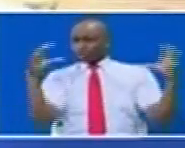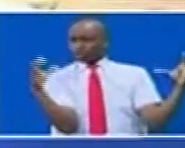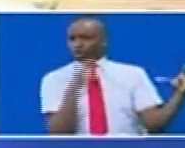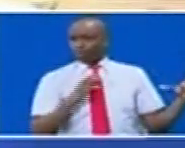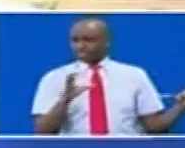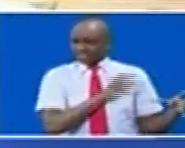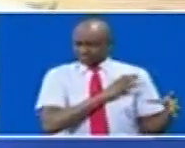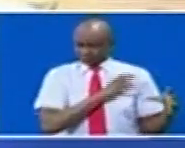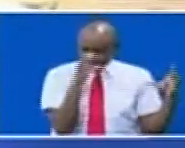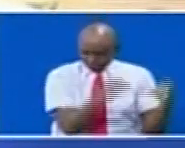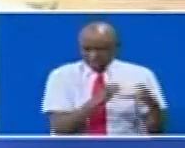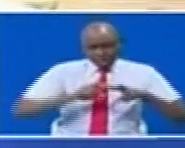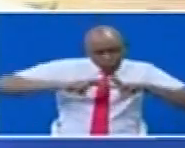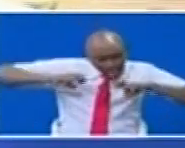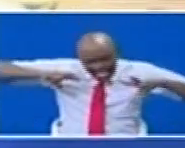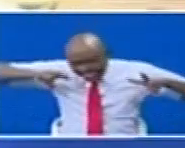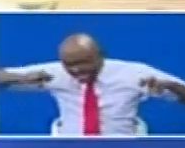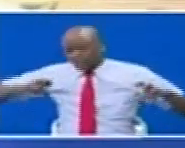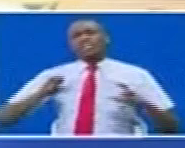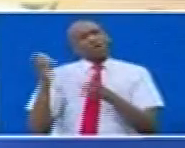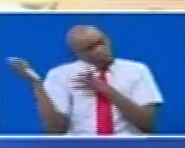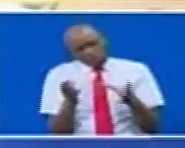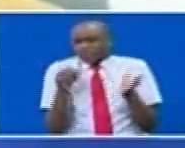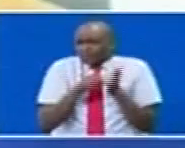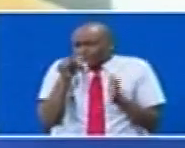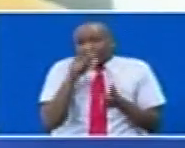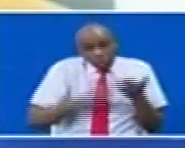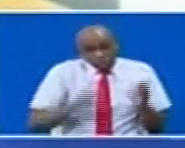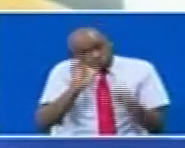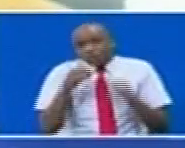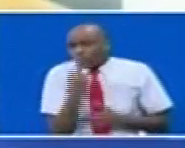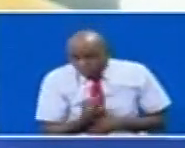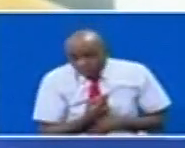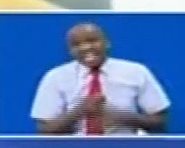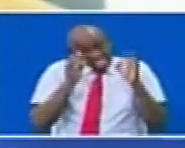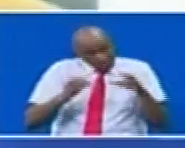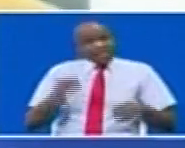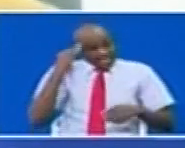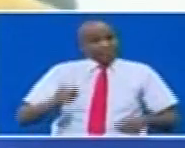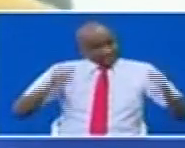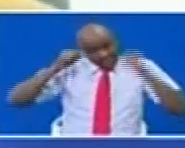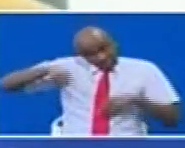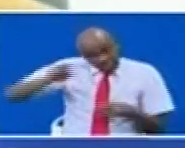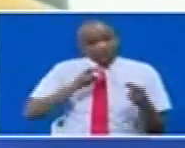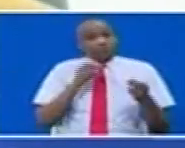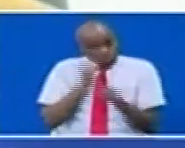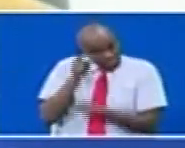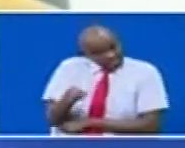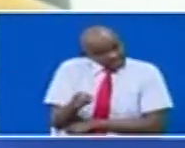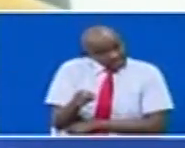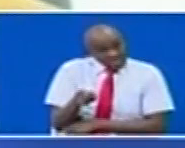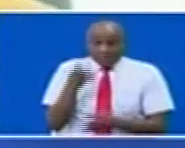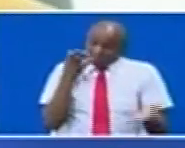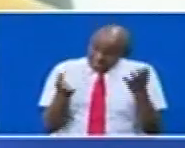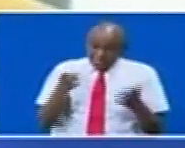committee to find out the real causes of these fires. If it is the principals who are doing it, because maybe they